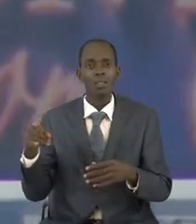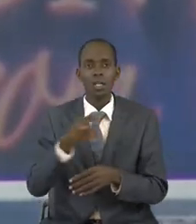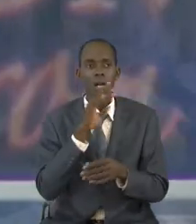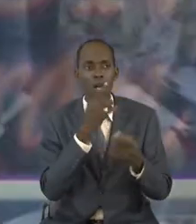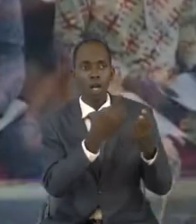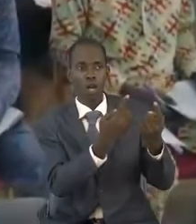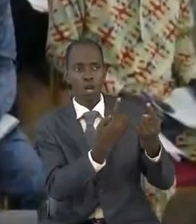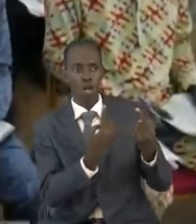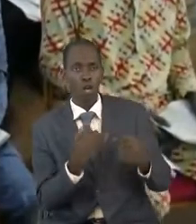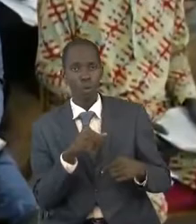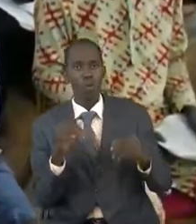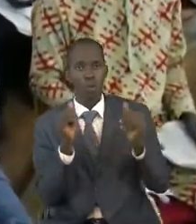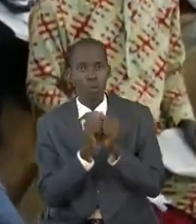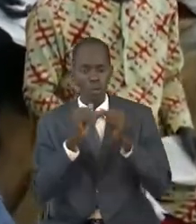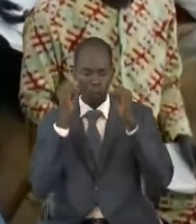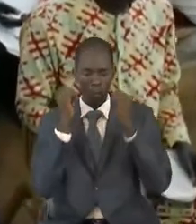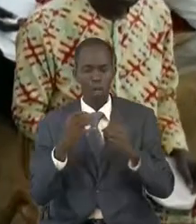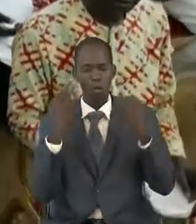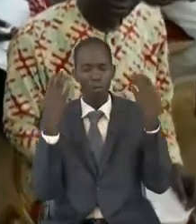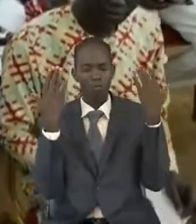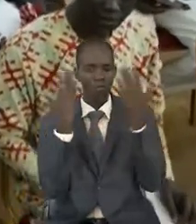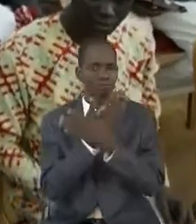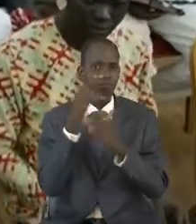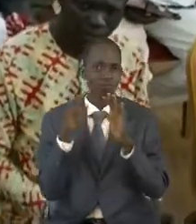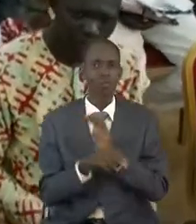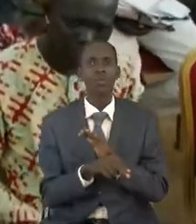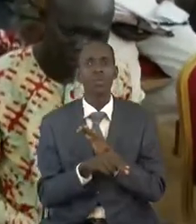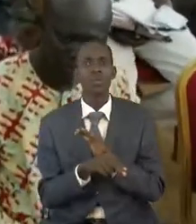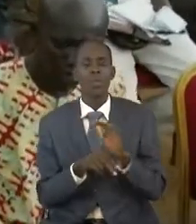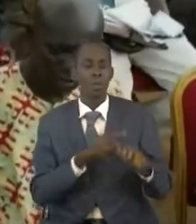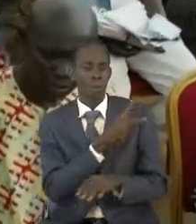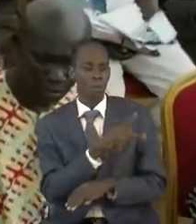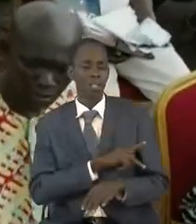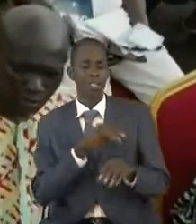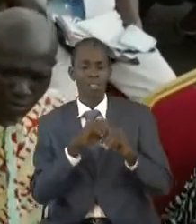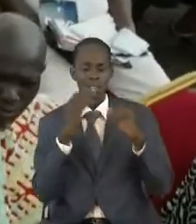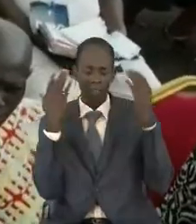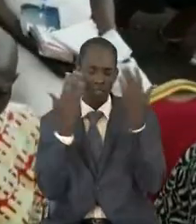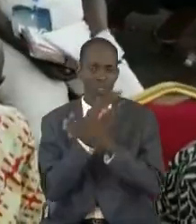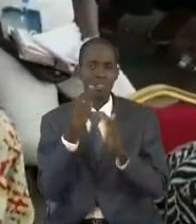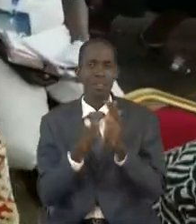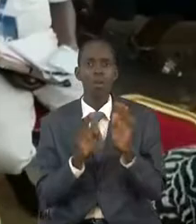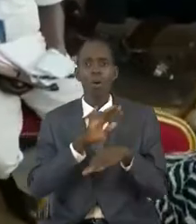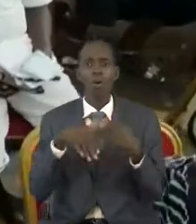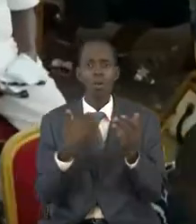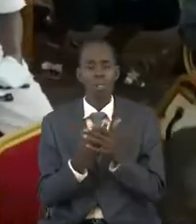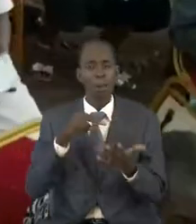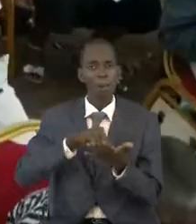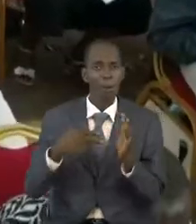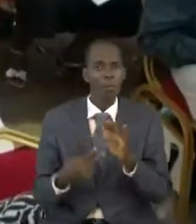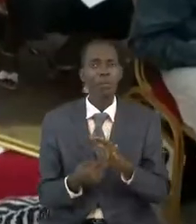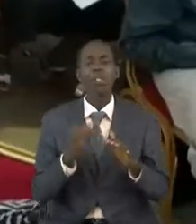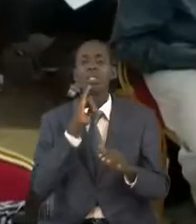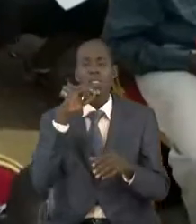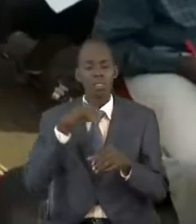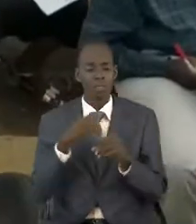of darkness, personalities in darkness, all their goal, all their purpose is in darkness. They want you to cringe,